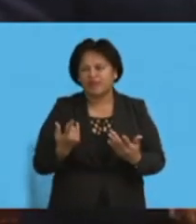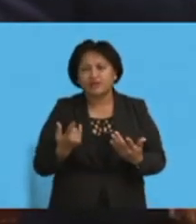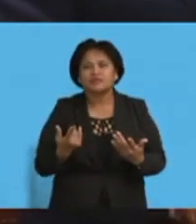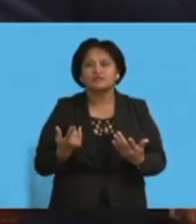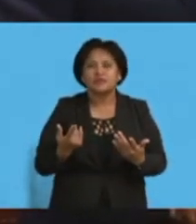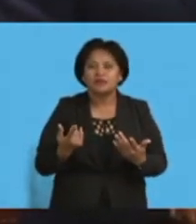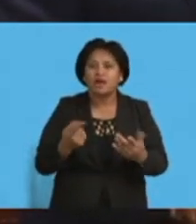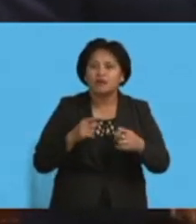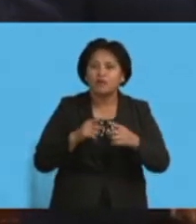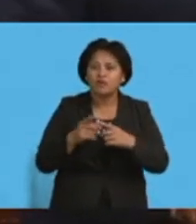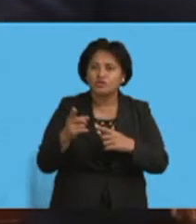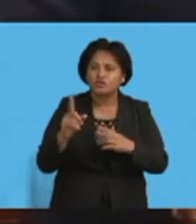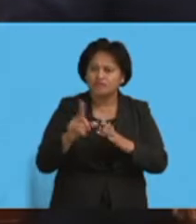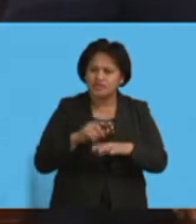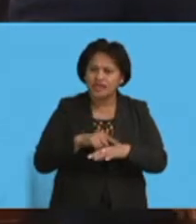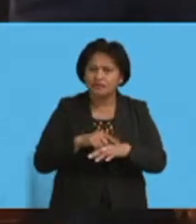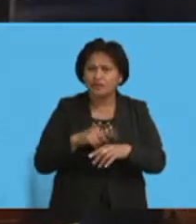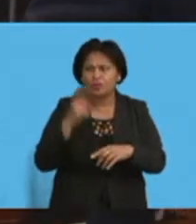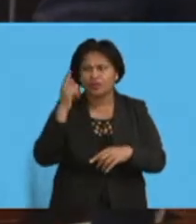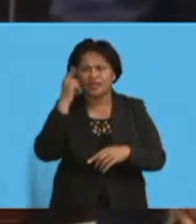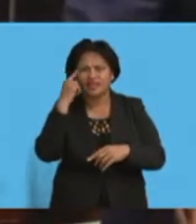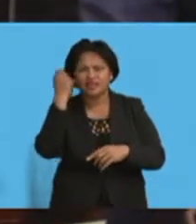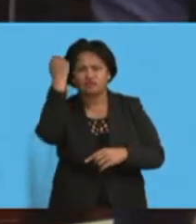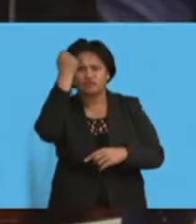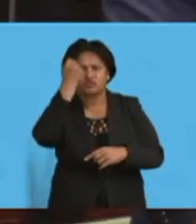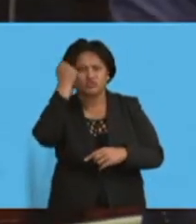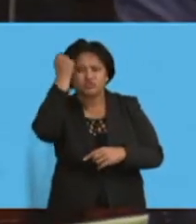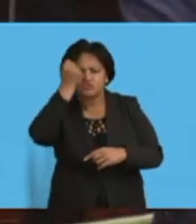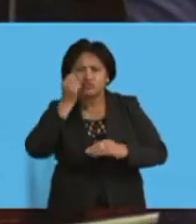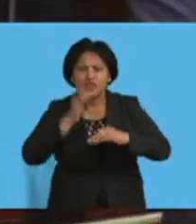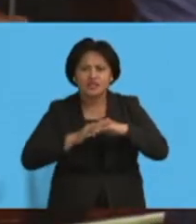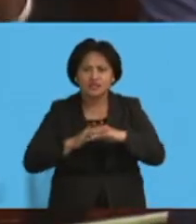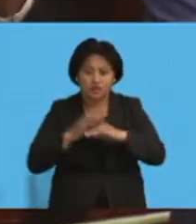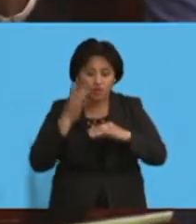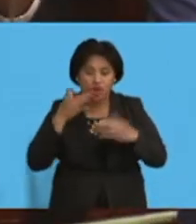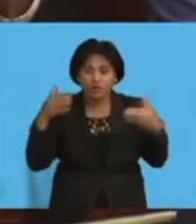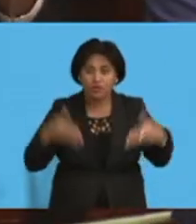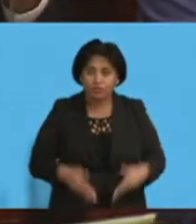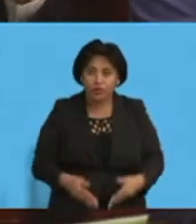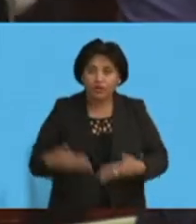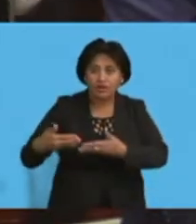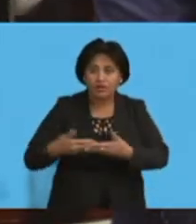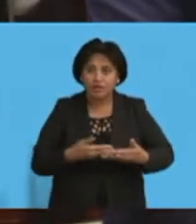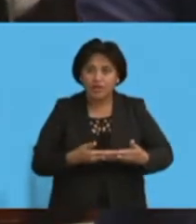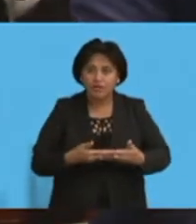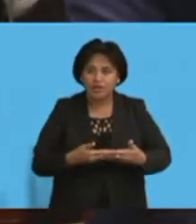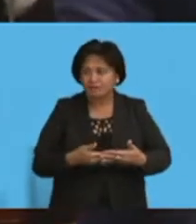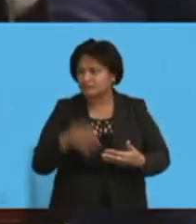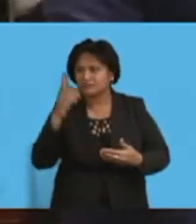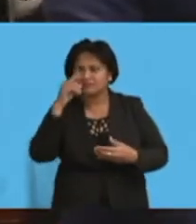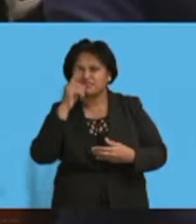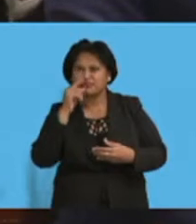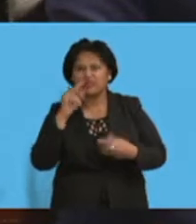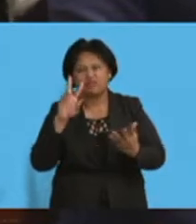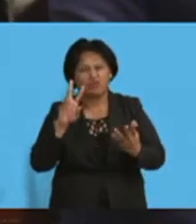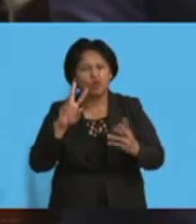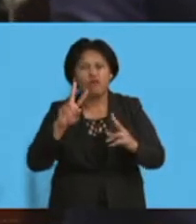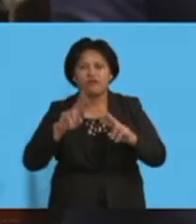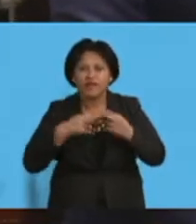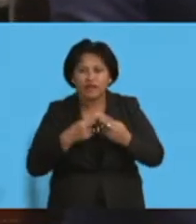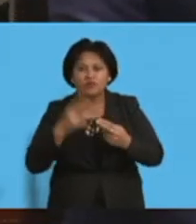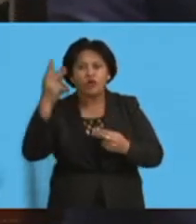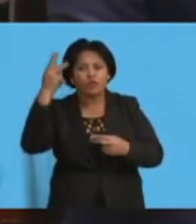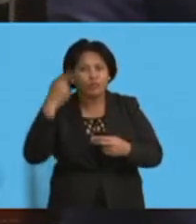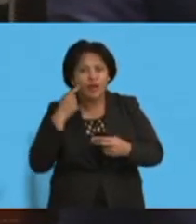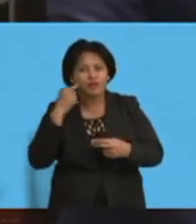times that are more stressful or more special for a family than when a new child is born. And we want every Fijian family to have a measure